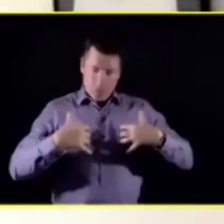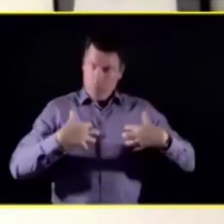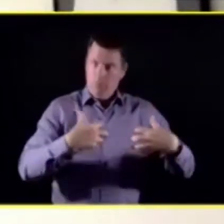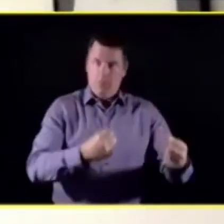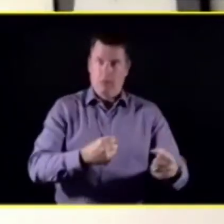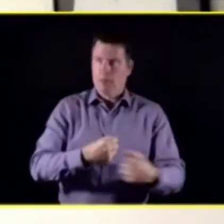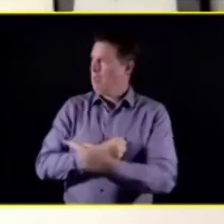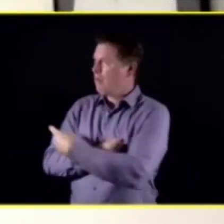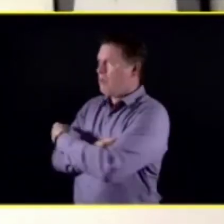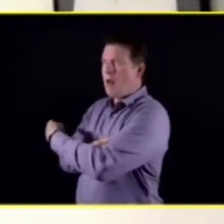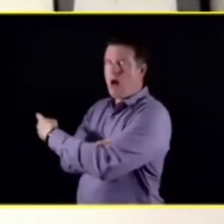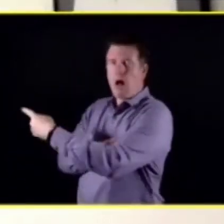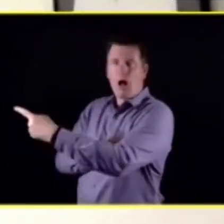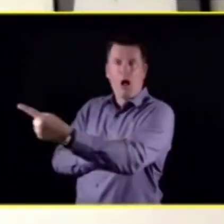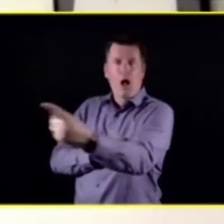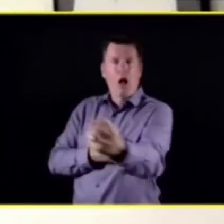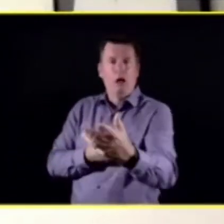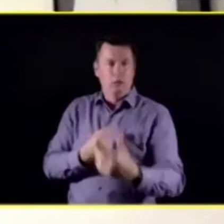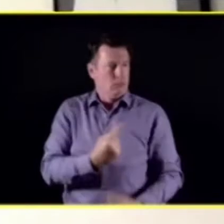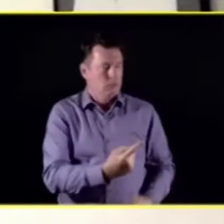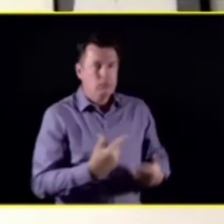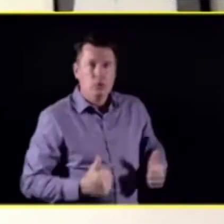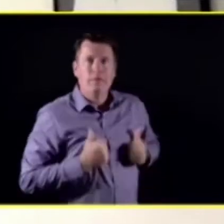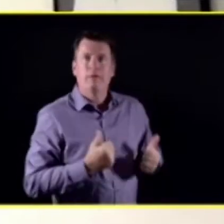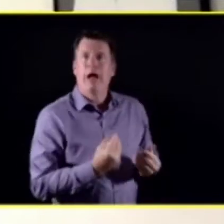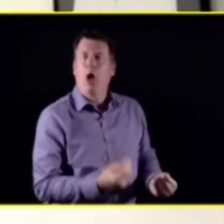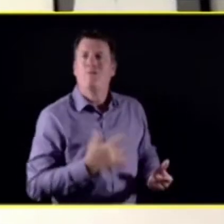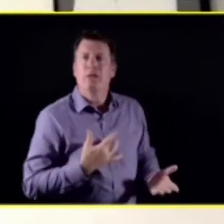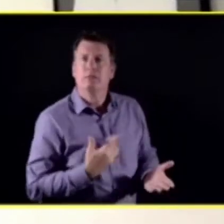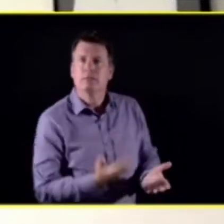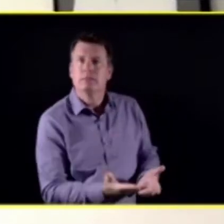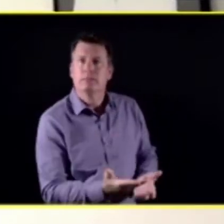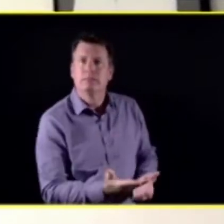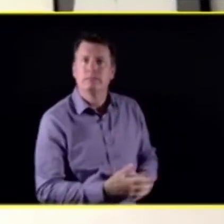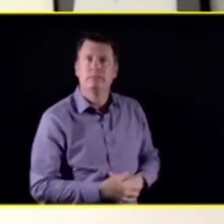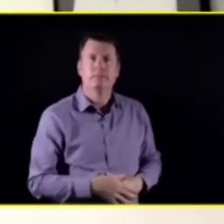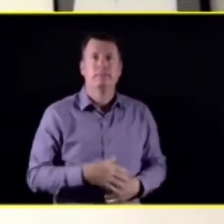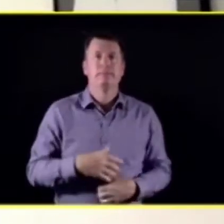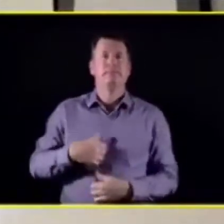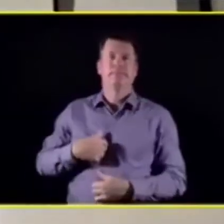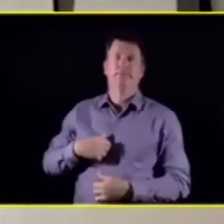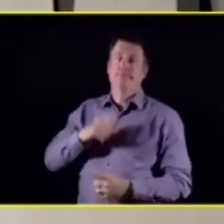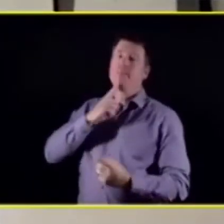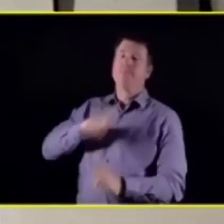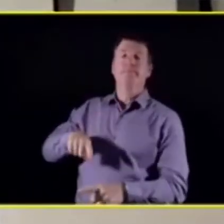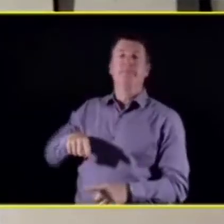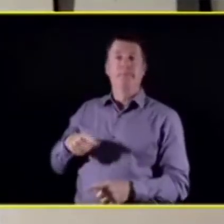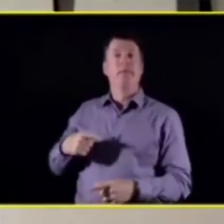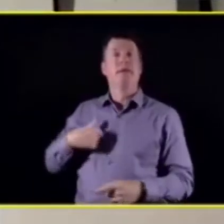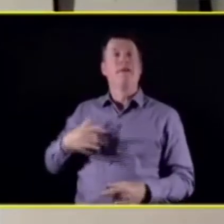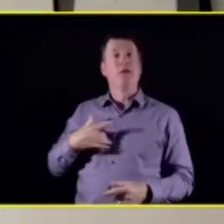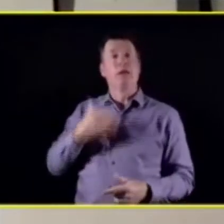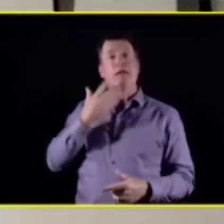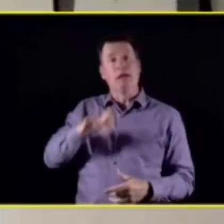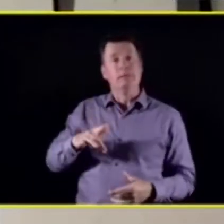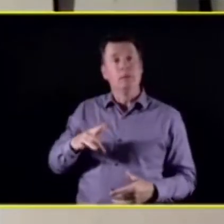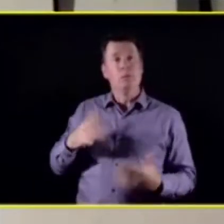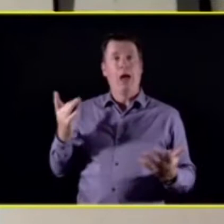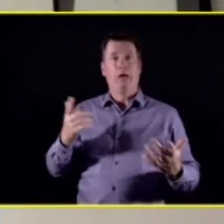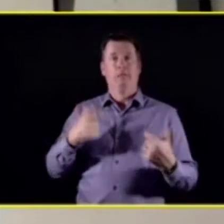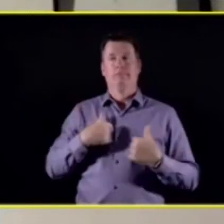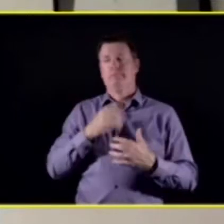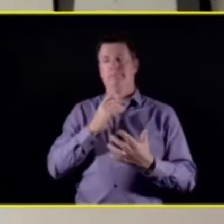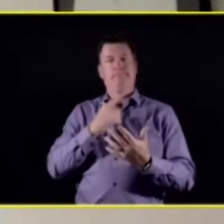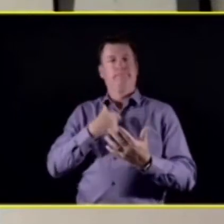Very lucky and humbled, and I credit my survival. I'm not sure if I went to